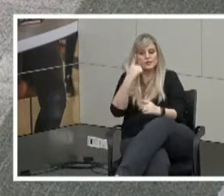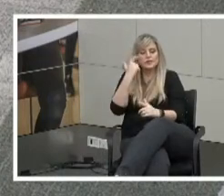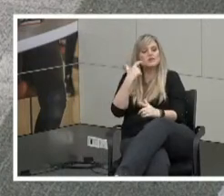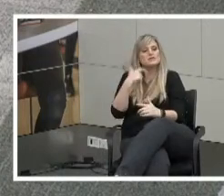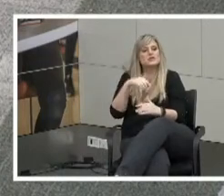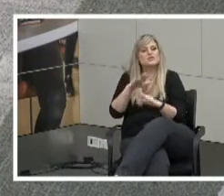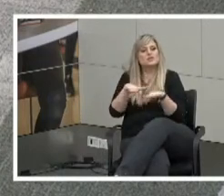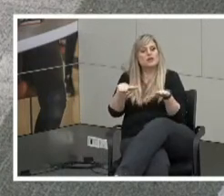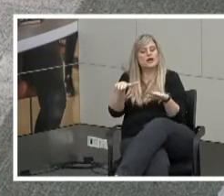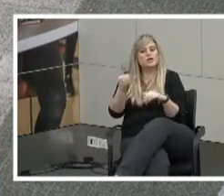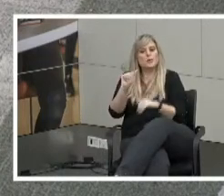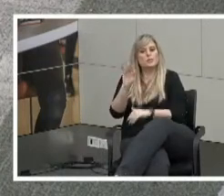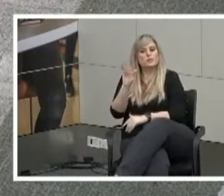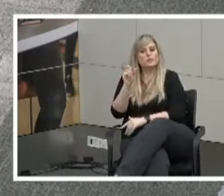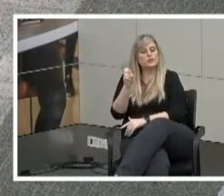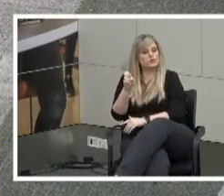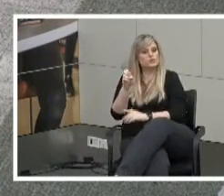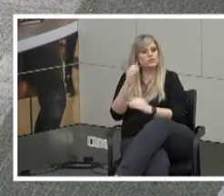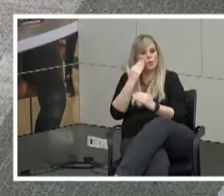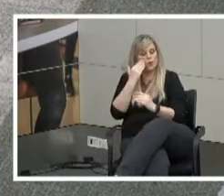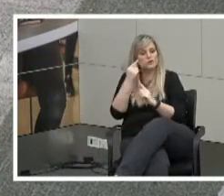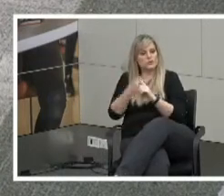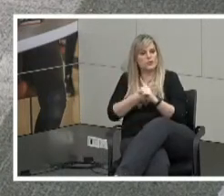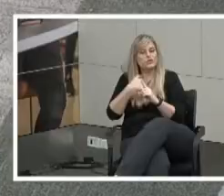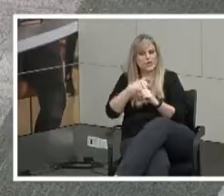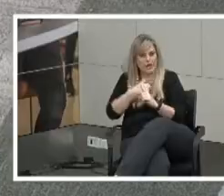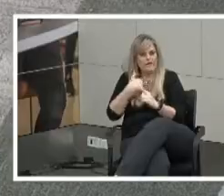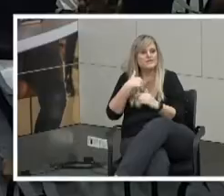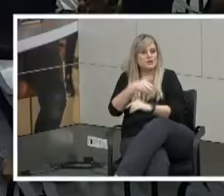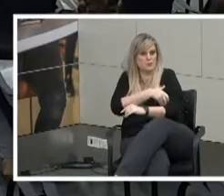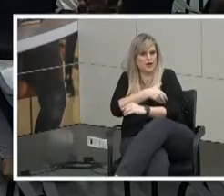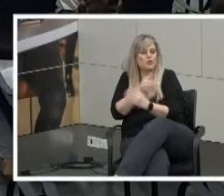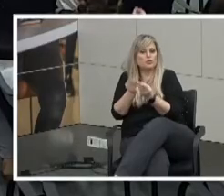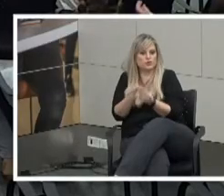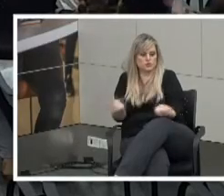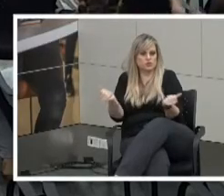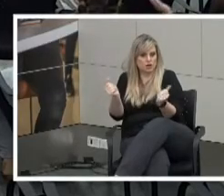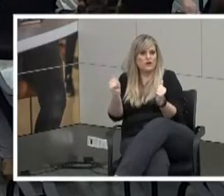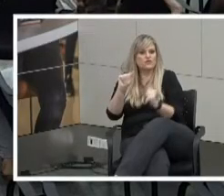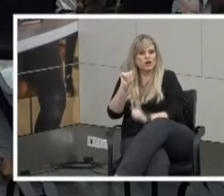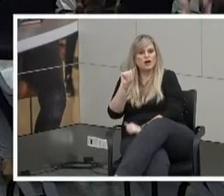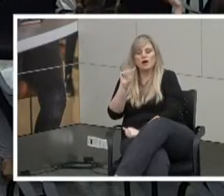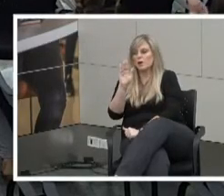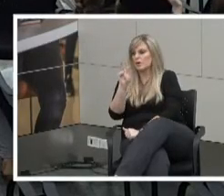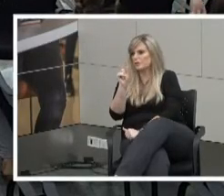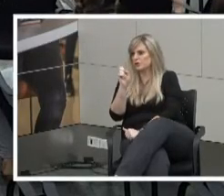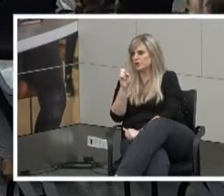month let's be reminded that we have the power to stop abuse thank